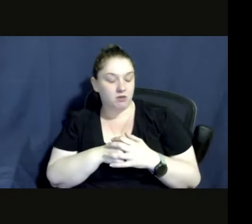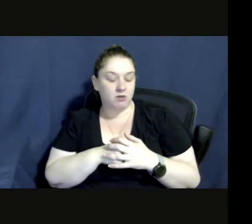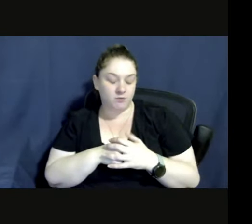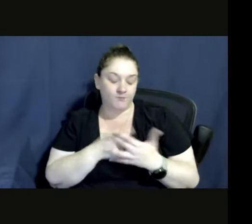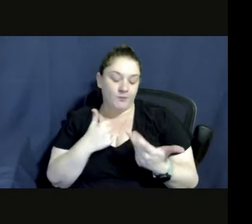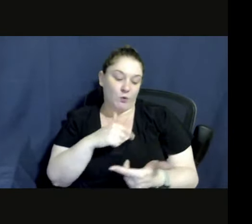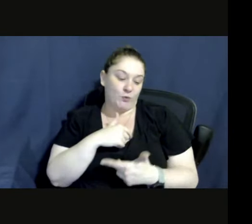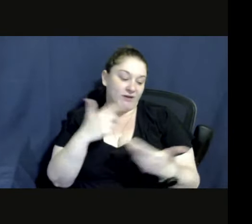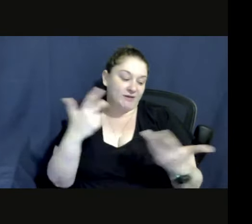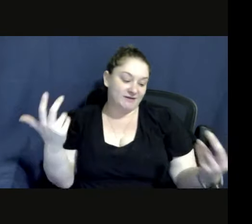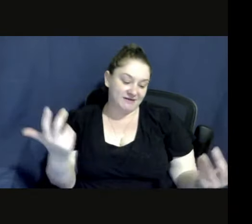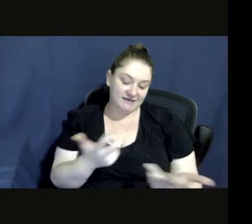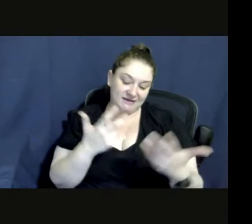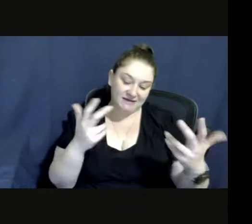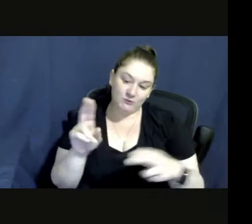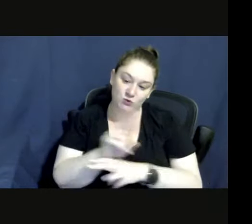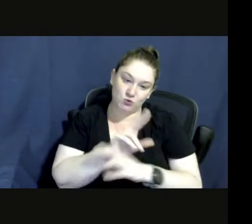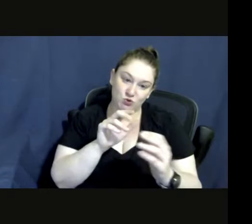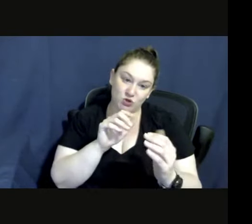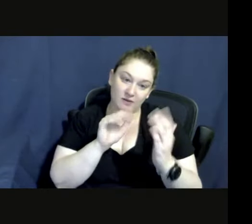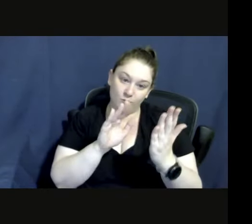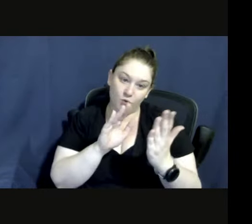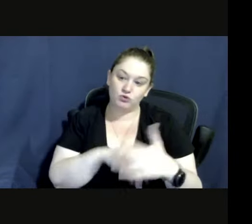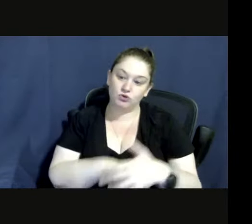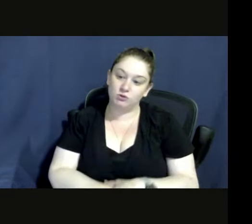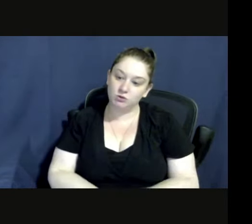We took the approach that